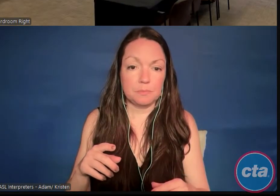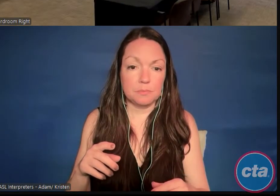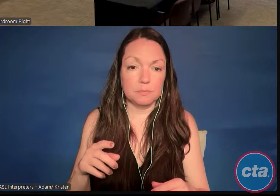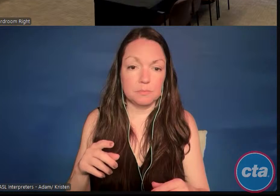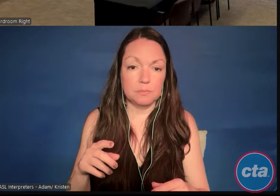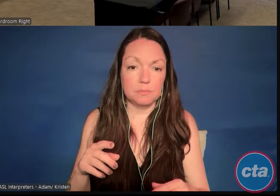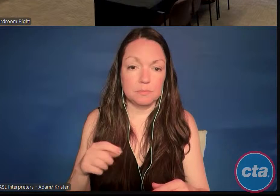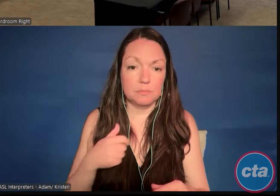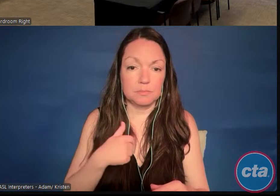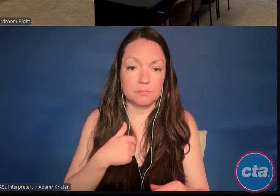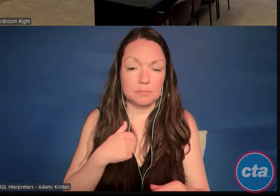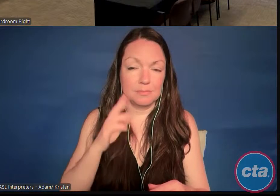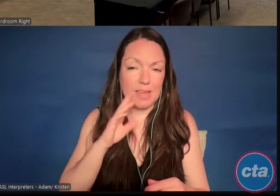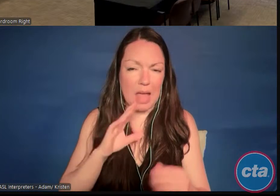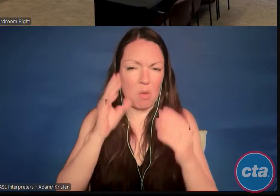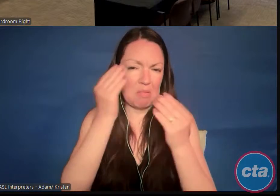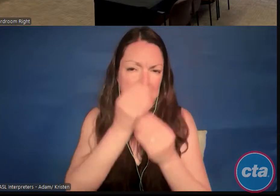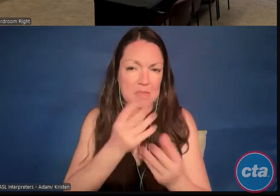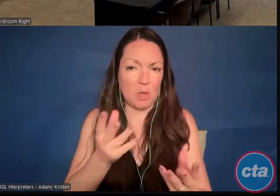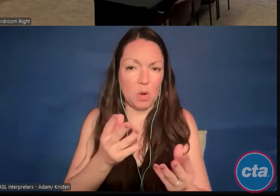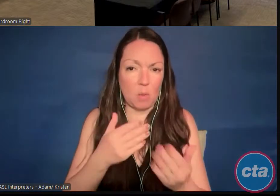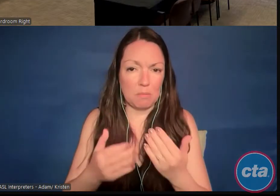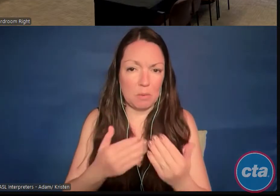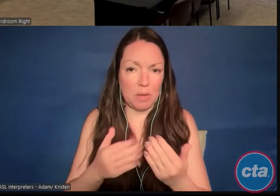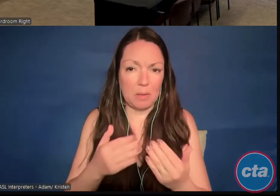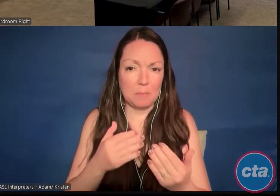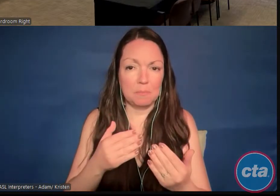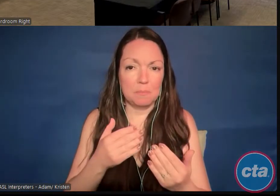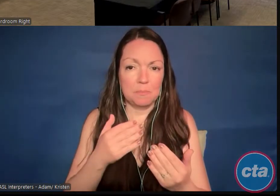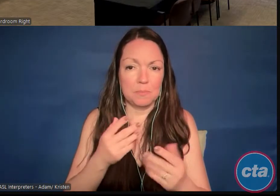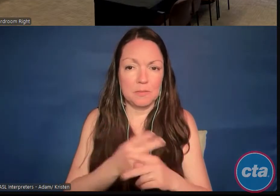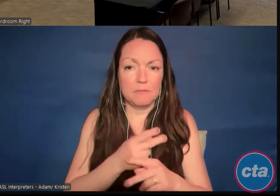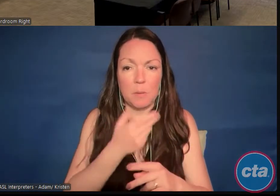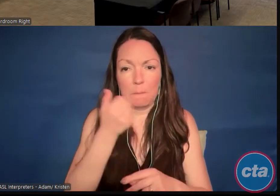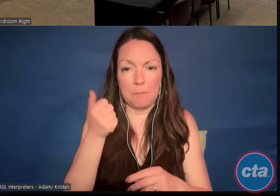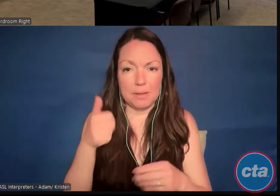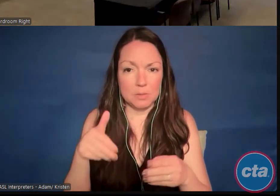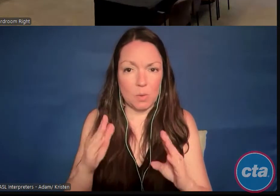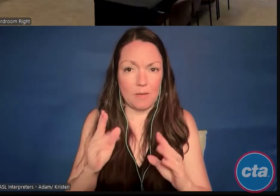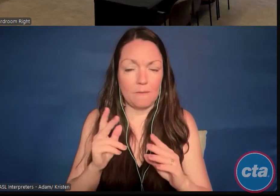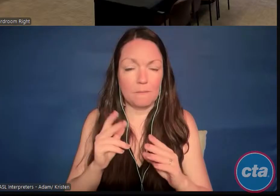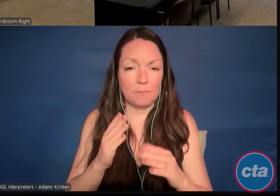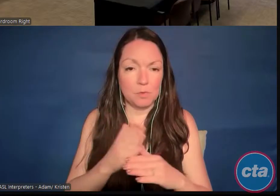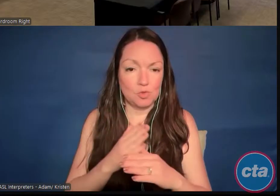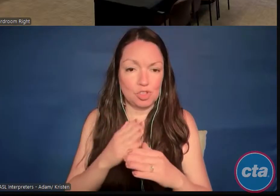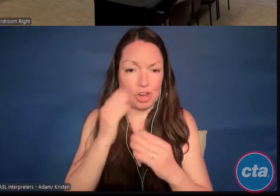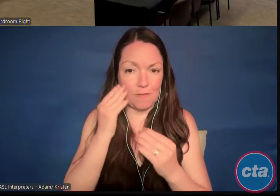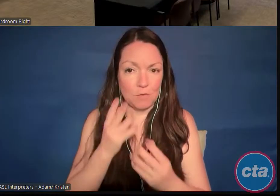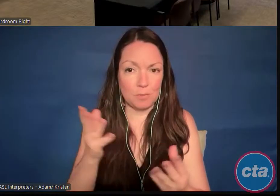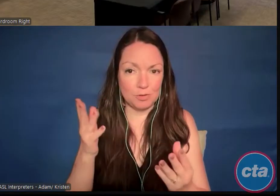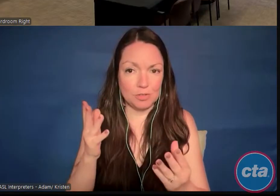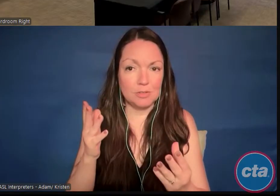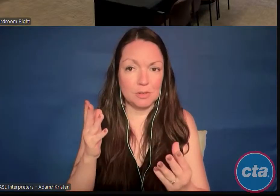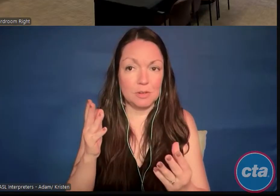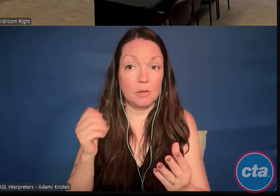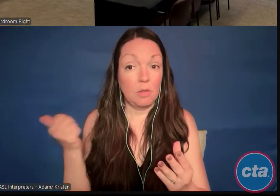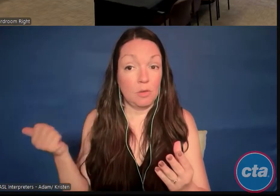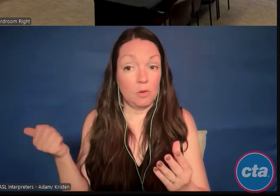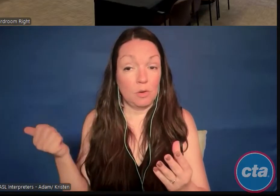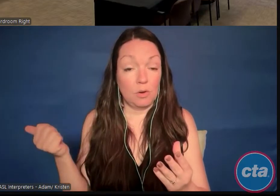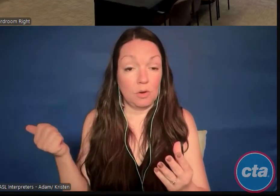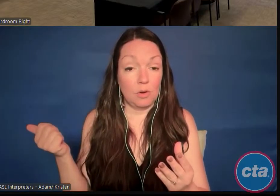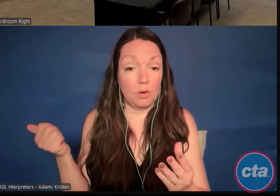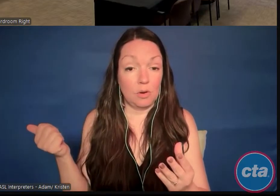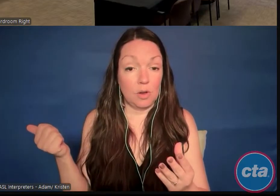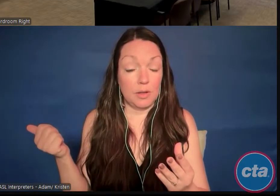well, I'll touch base with you, Georgette, on the best way to kind of share that information out, because the other